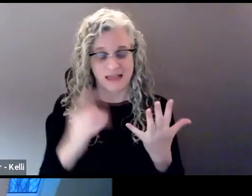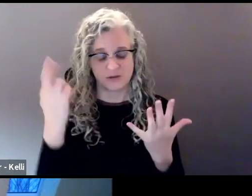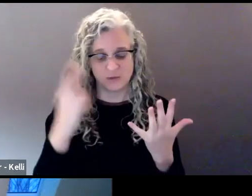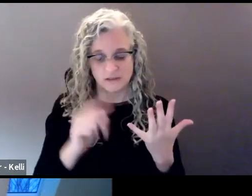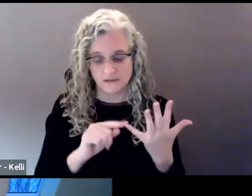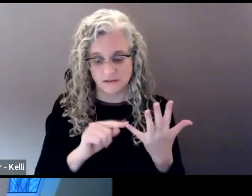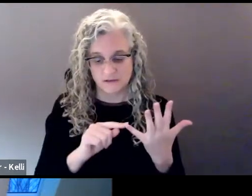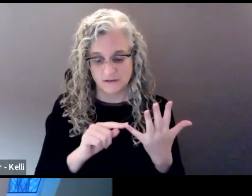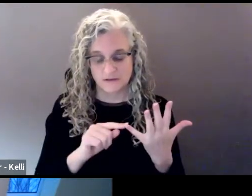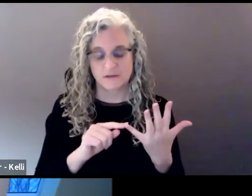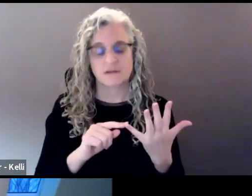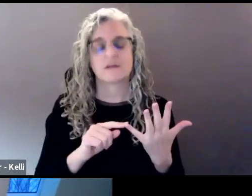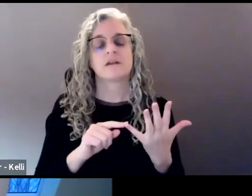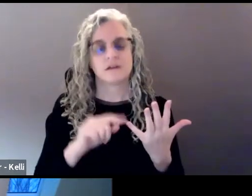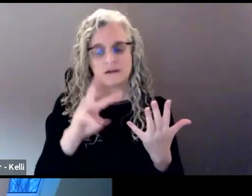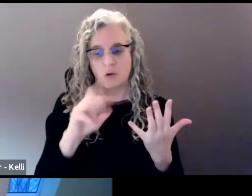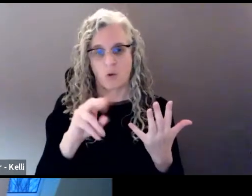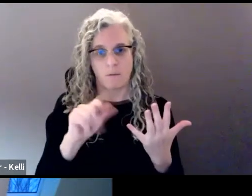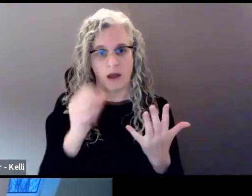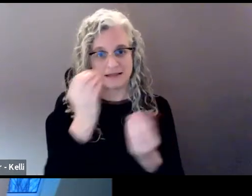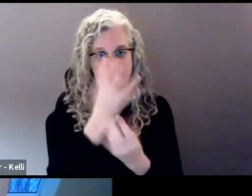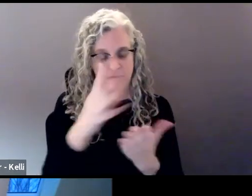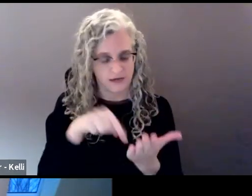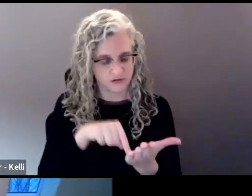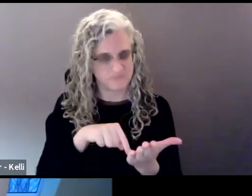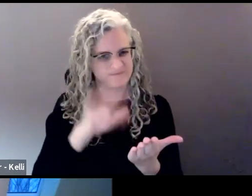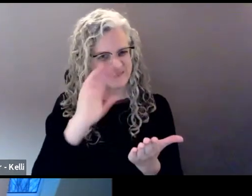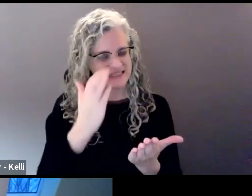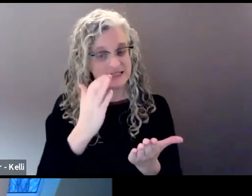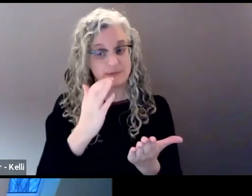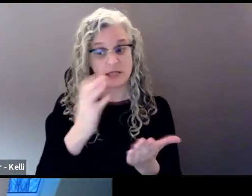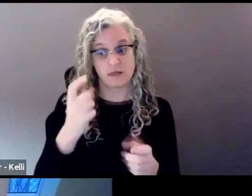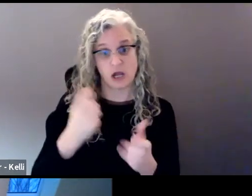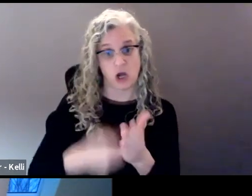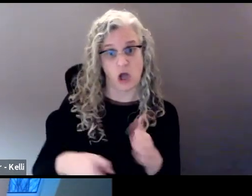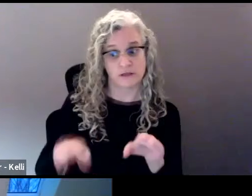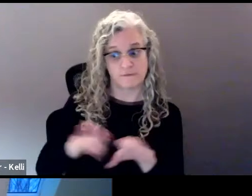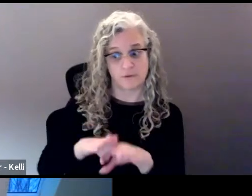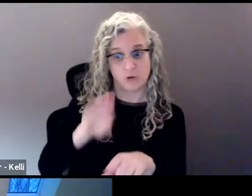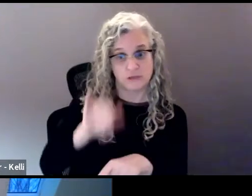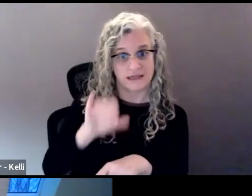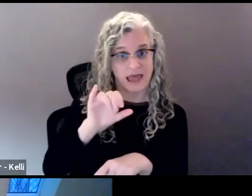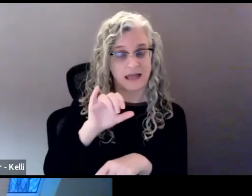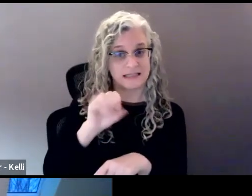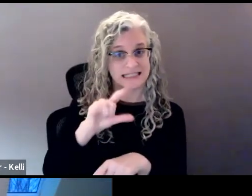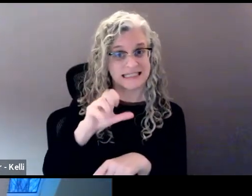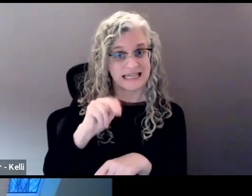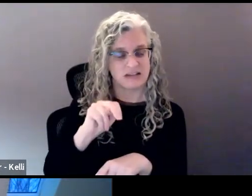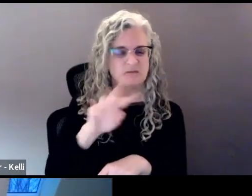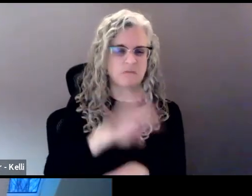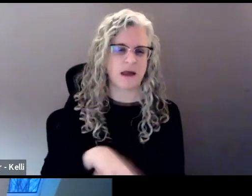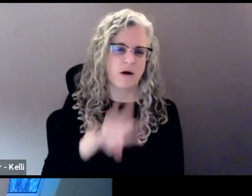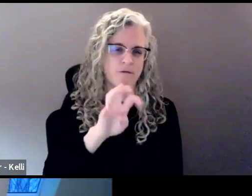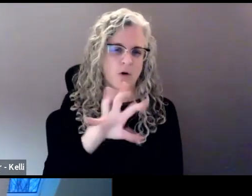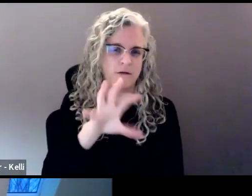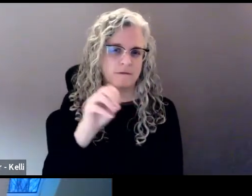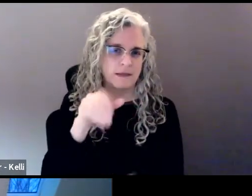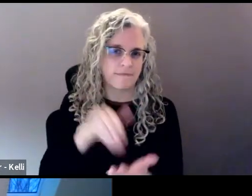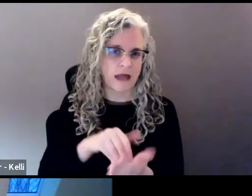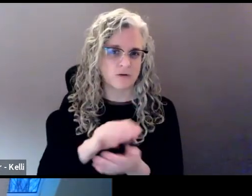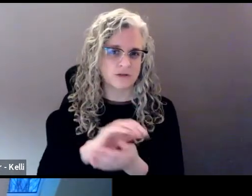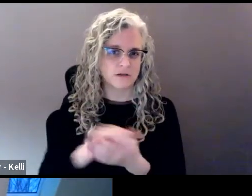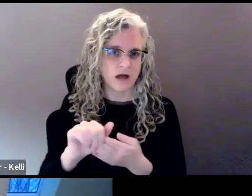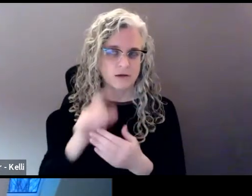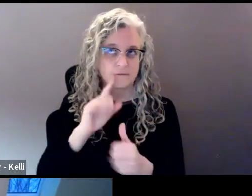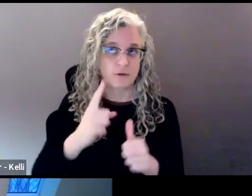by WMATA, it would appear that the anticipated cost of closing the rail station is about $450,000 for the